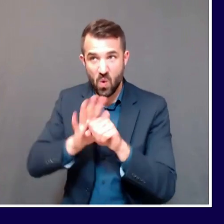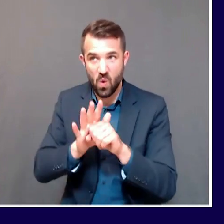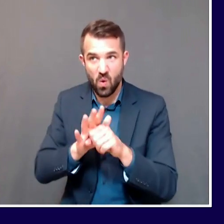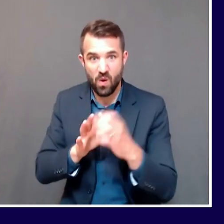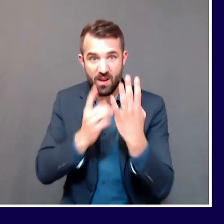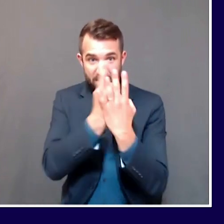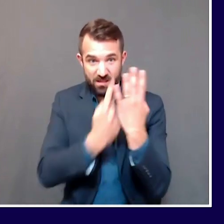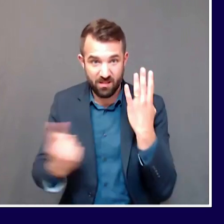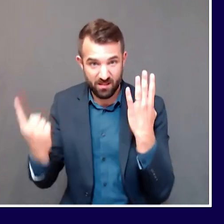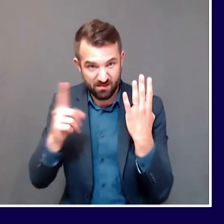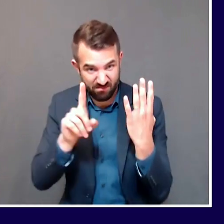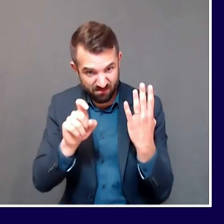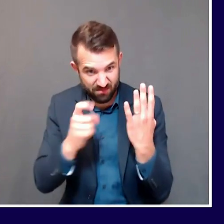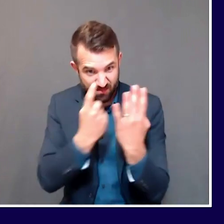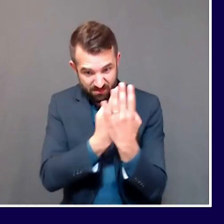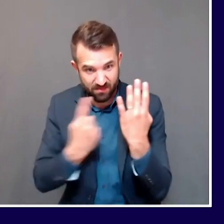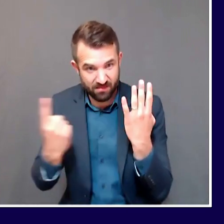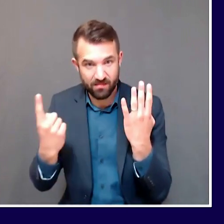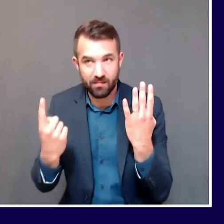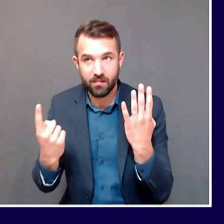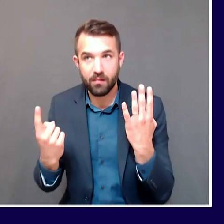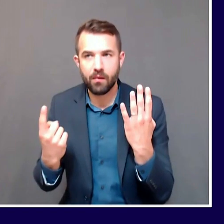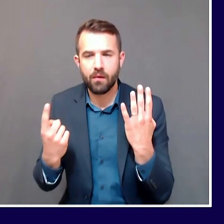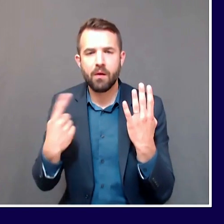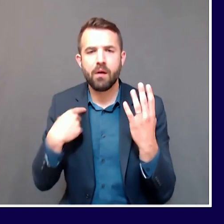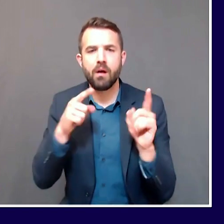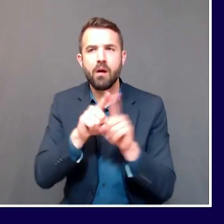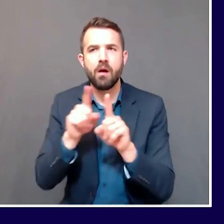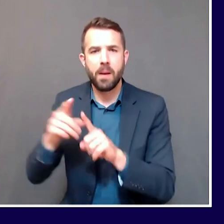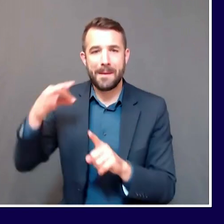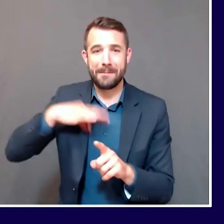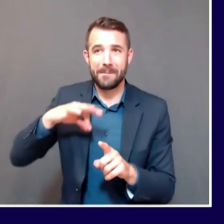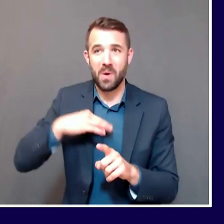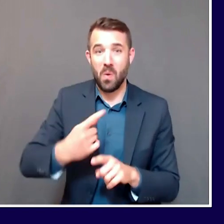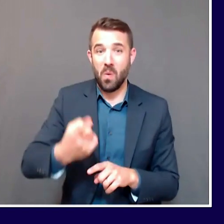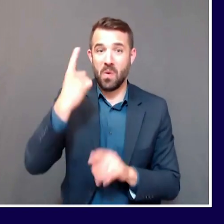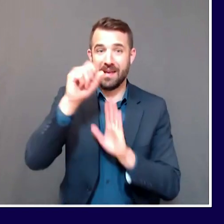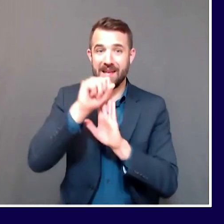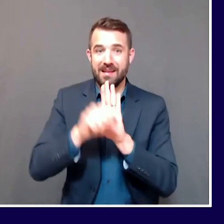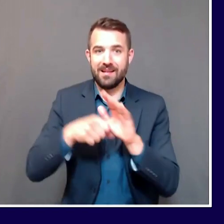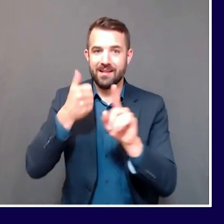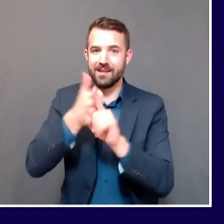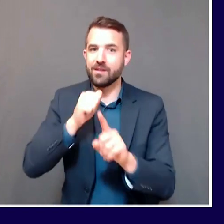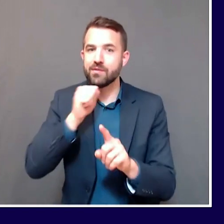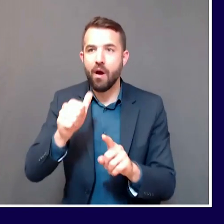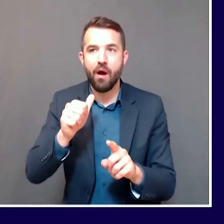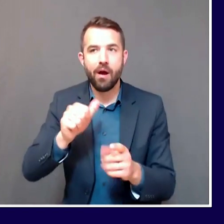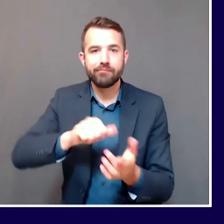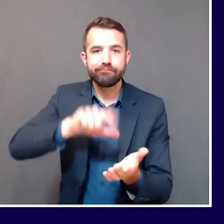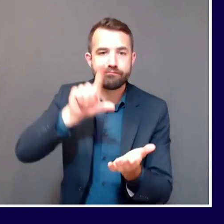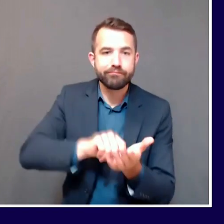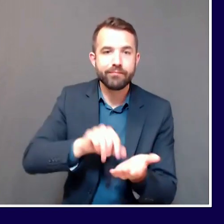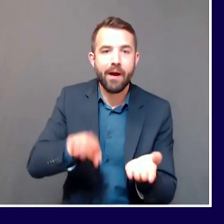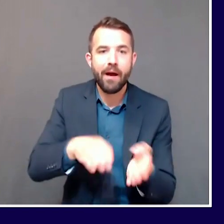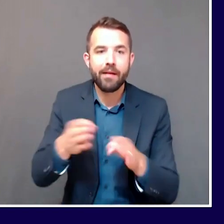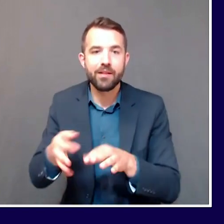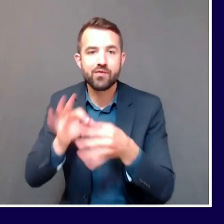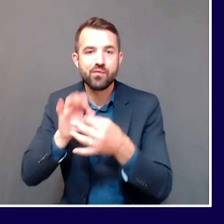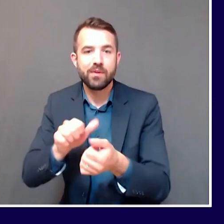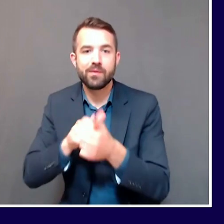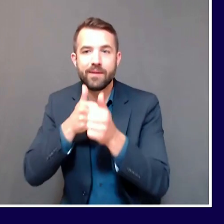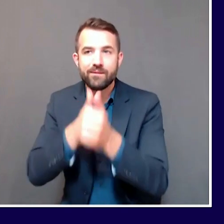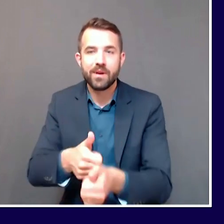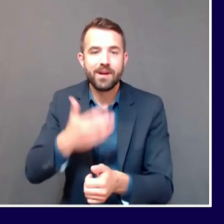of death by race and ethnicity, and I wondered what the reasoning was and what you were thinking about. And my other question